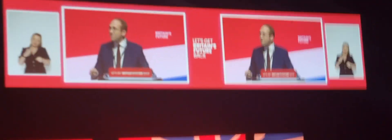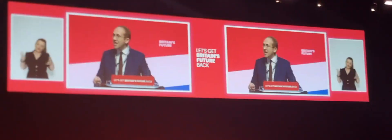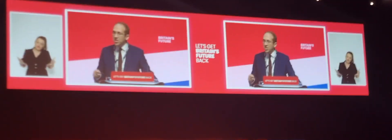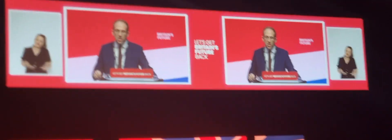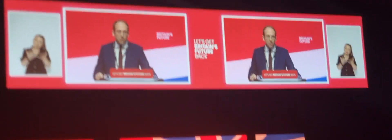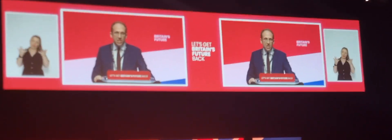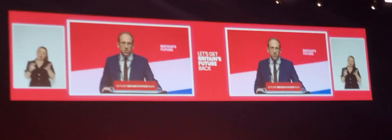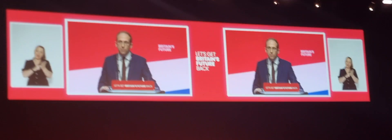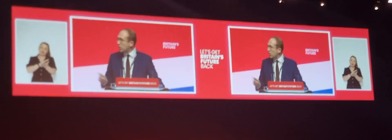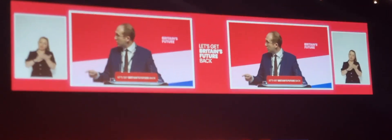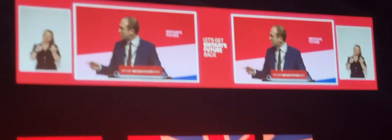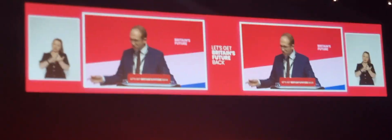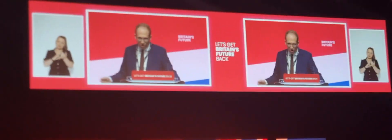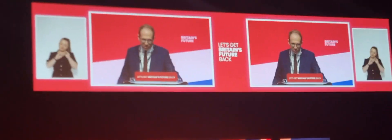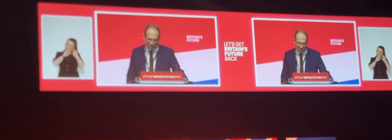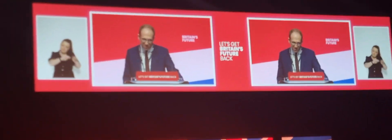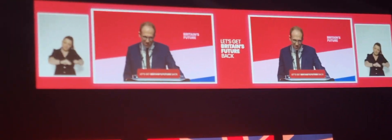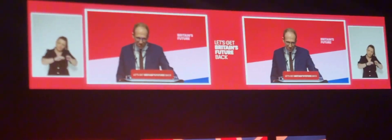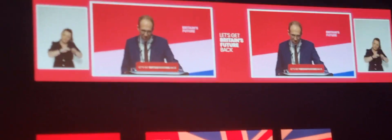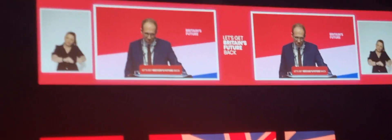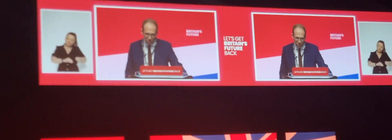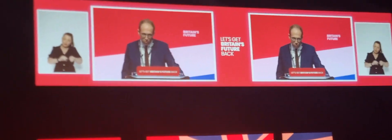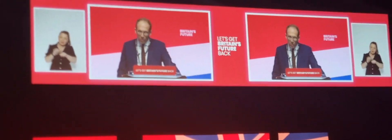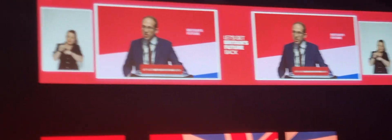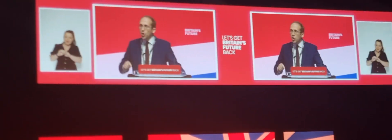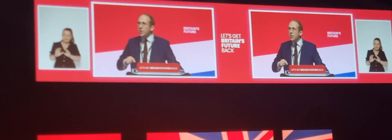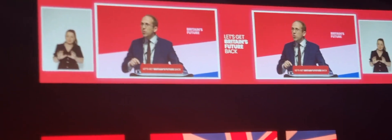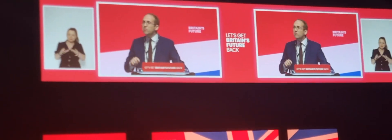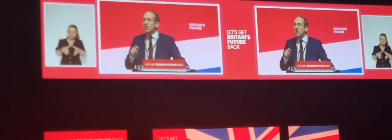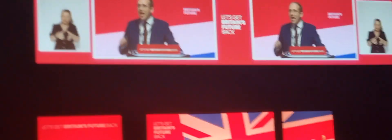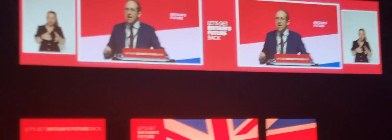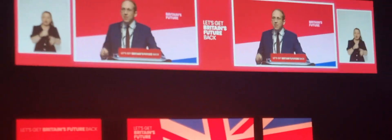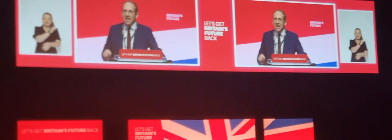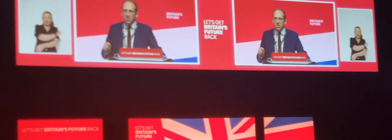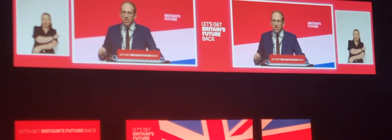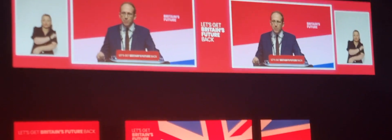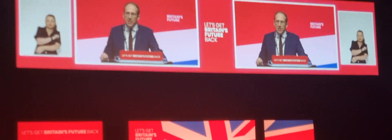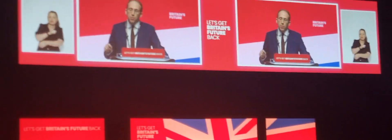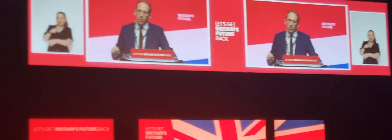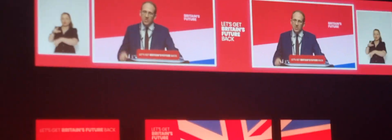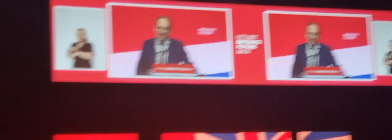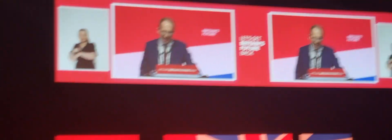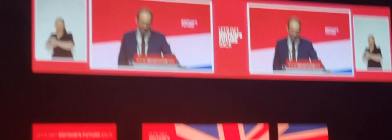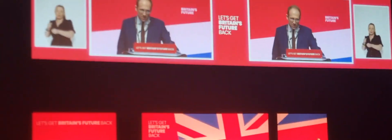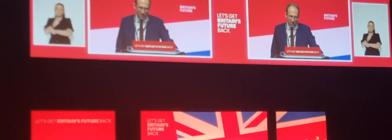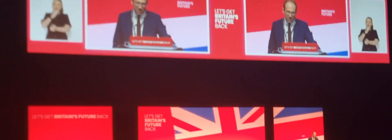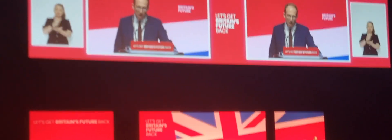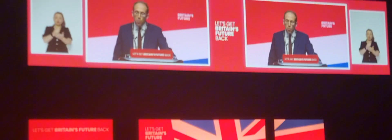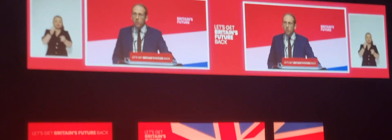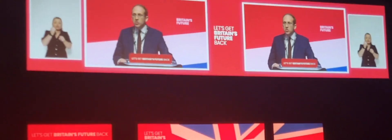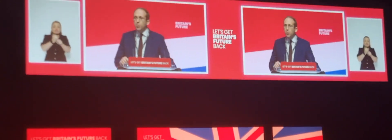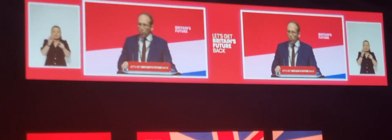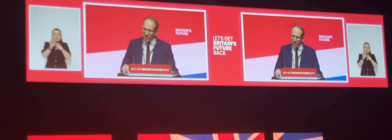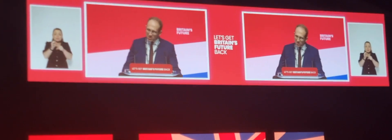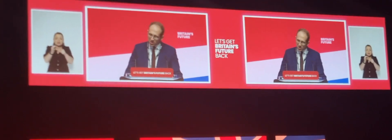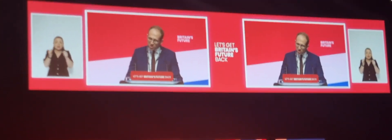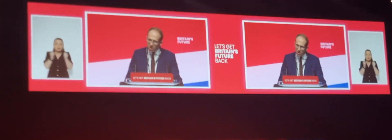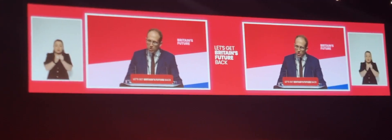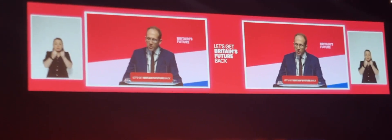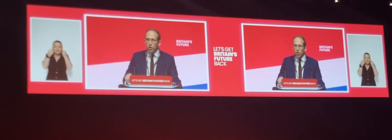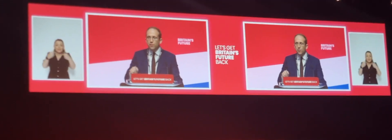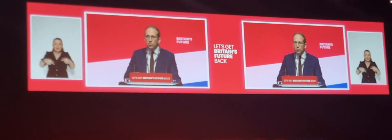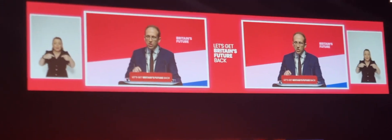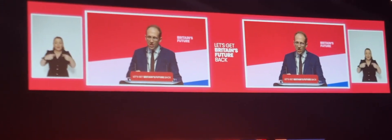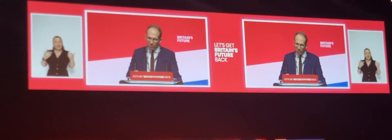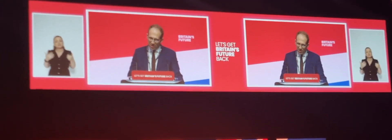will train the next generation of nurses and doctors. We'll ensure people will reliably get GP appointments again. And we'll support research